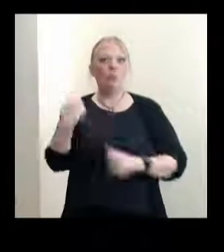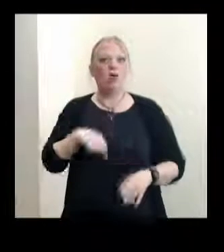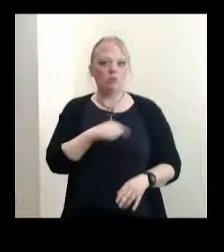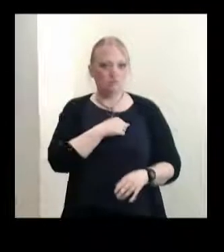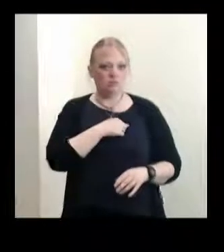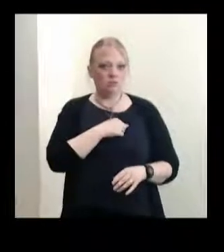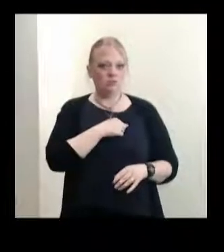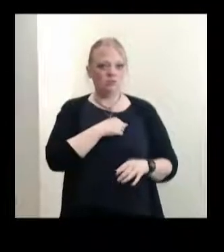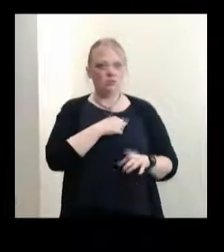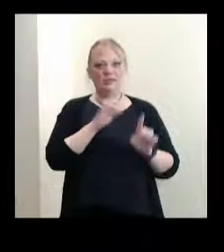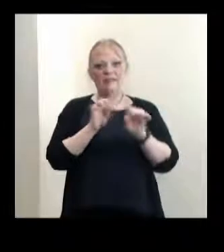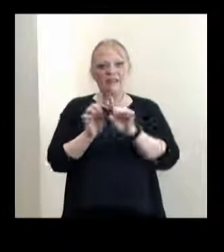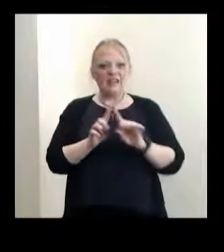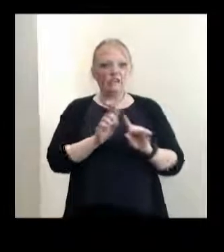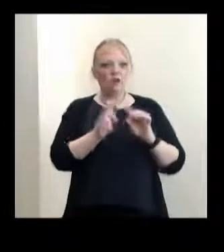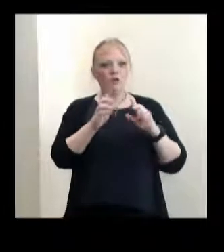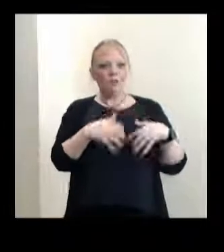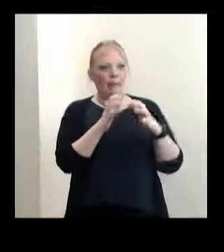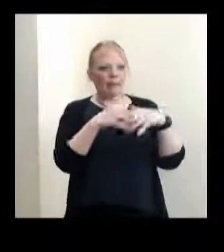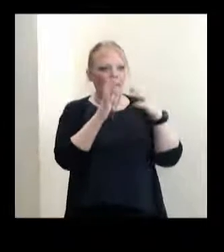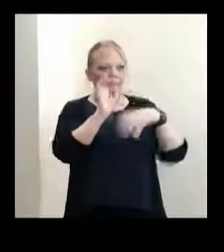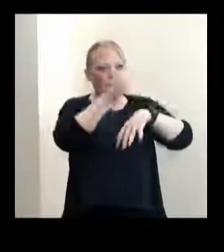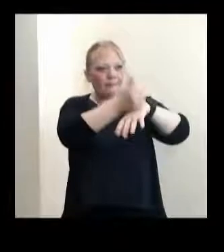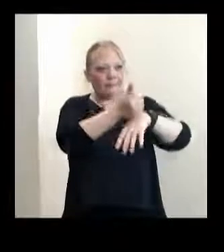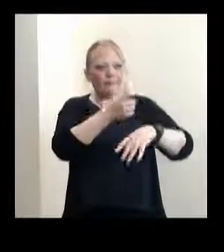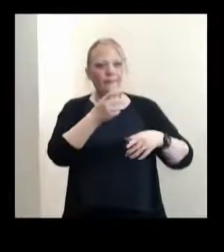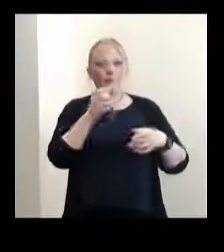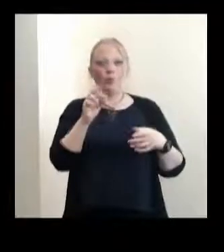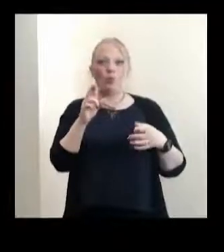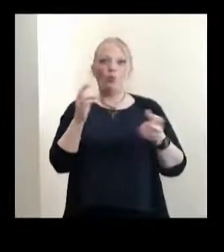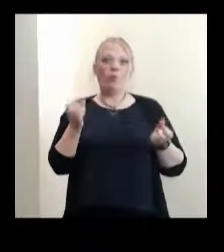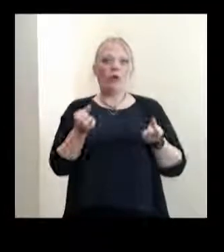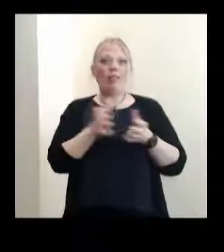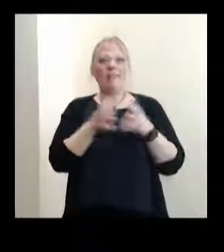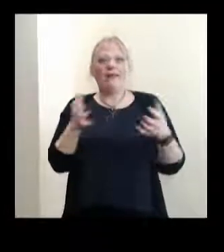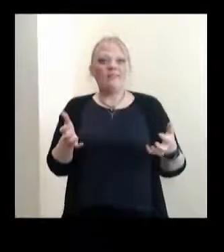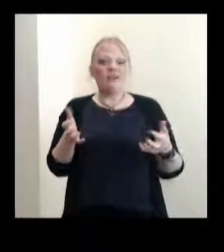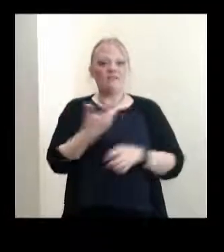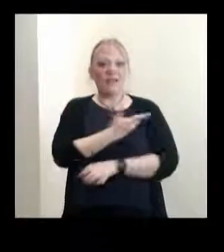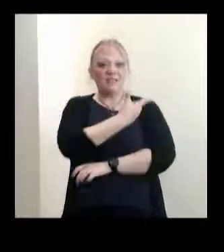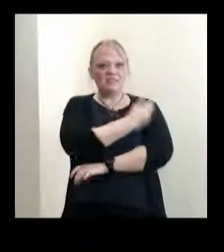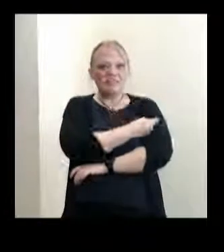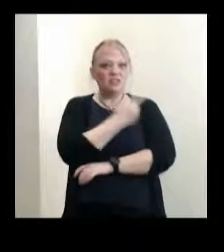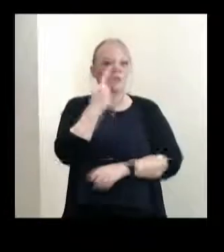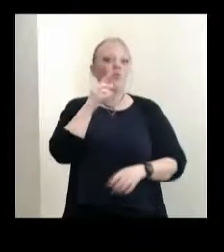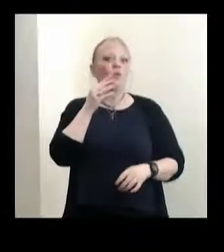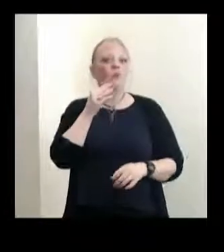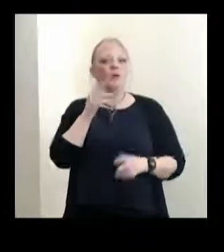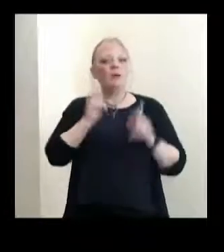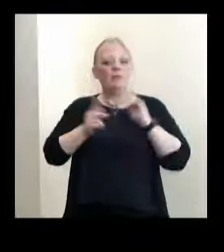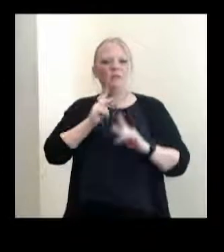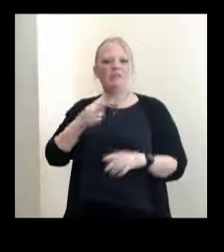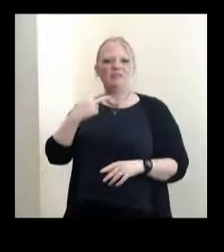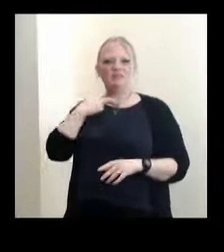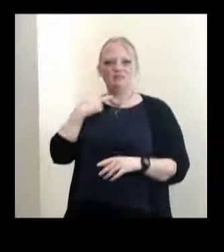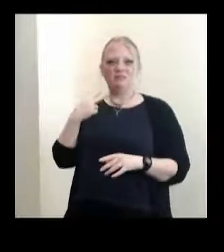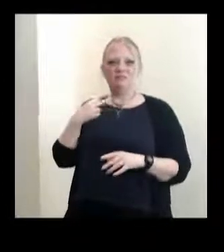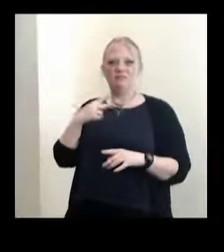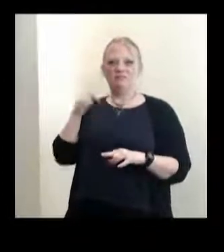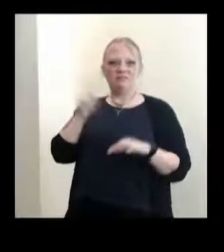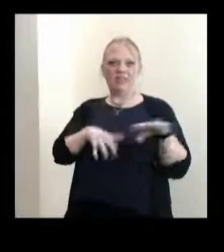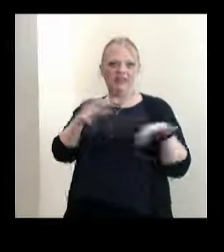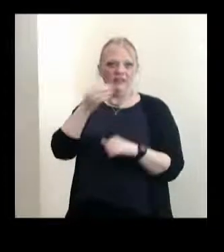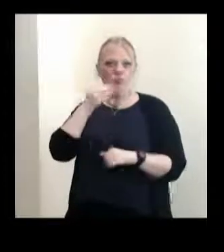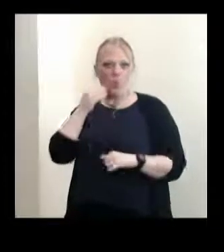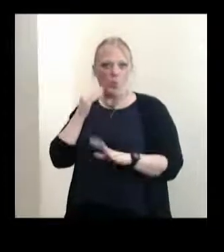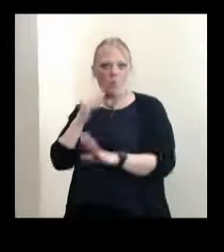our different pop-ups, or we've done a lot of vaccination for homebound individuals. And also